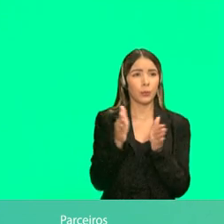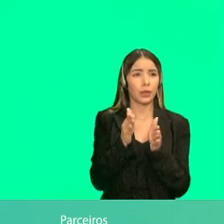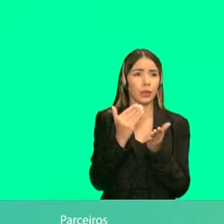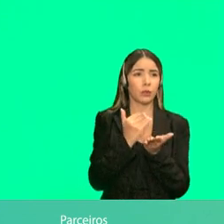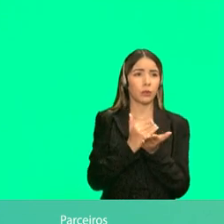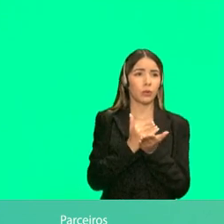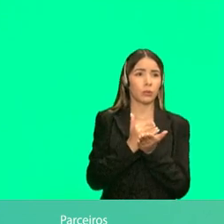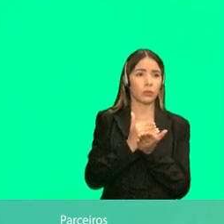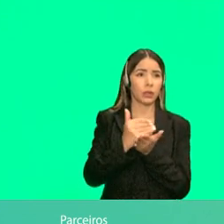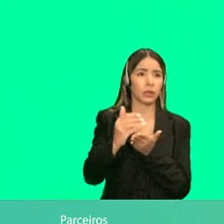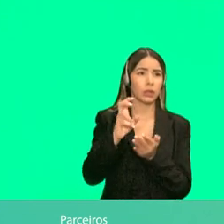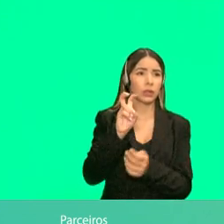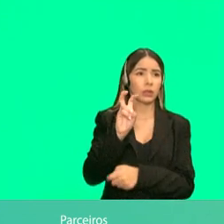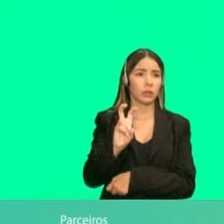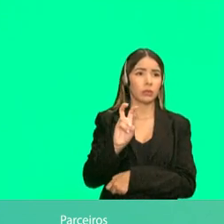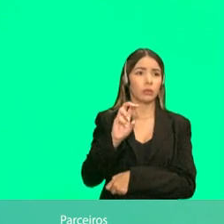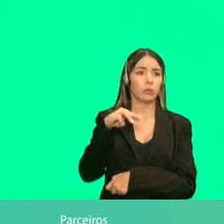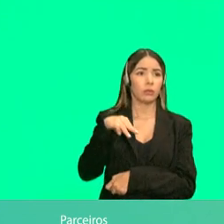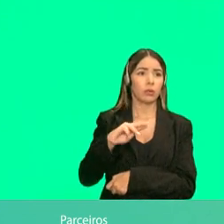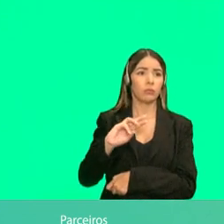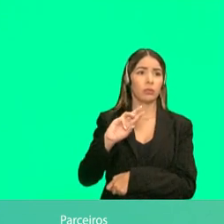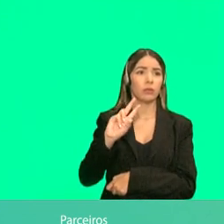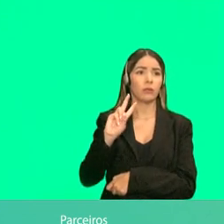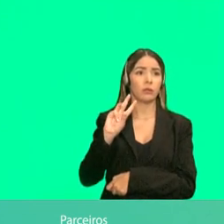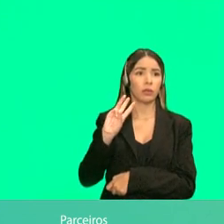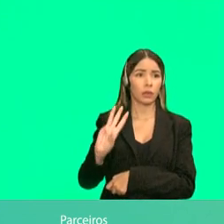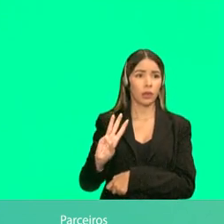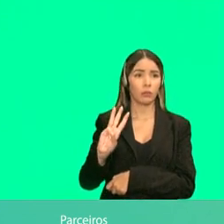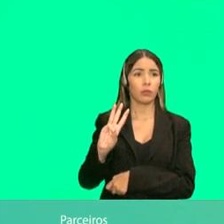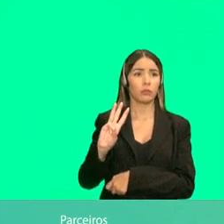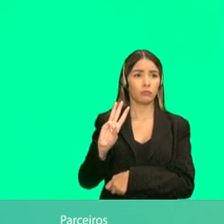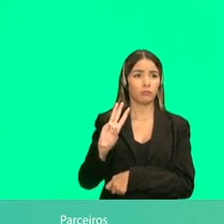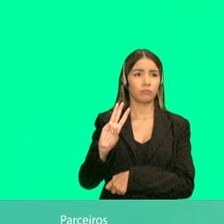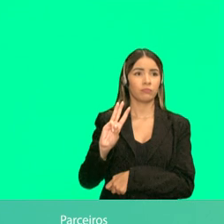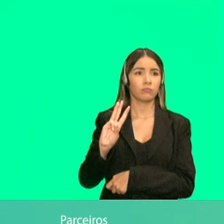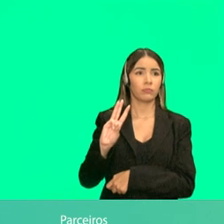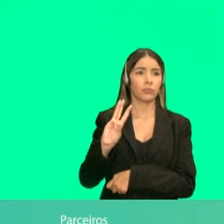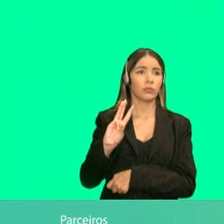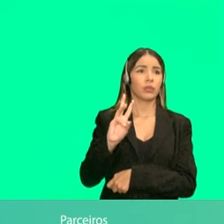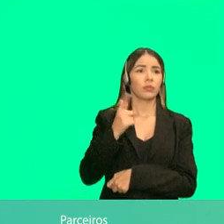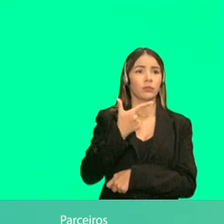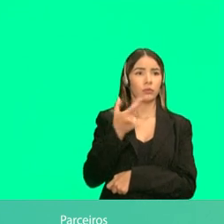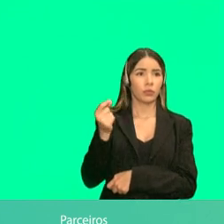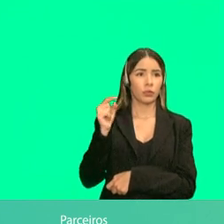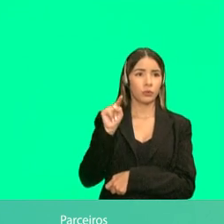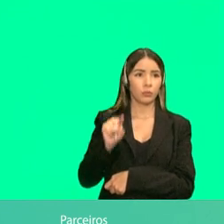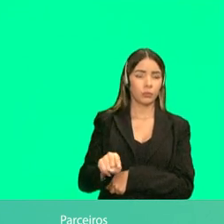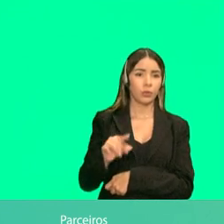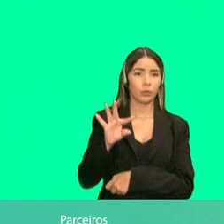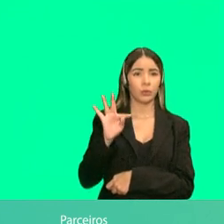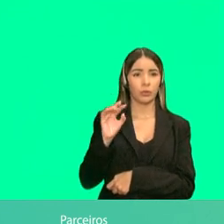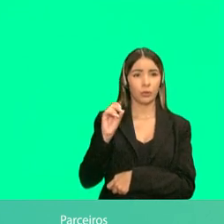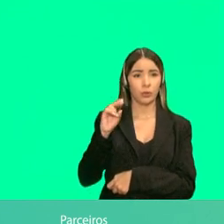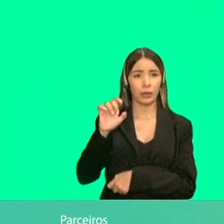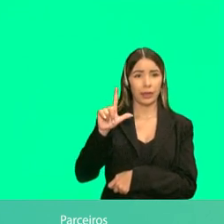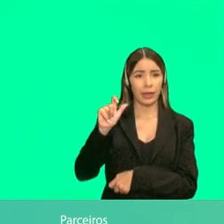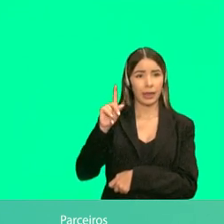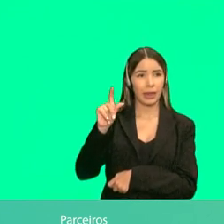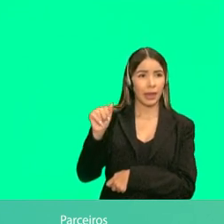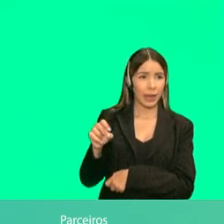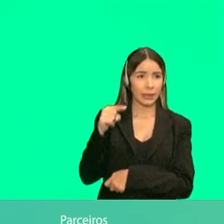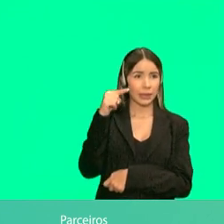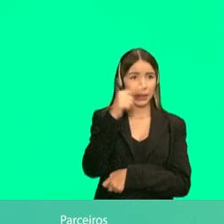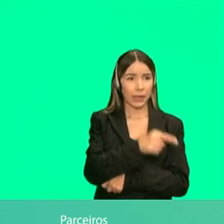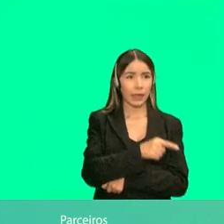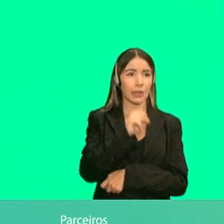these Porsgrunn plant. And we have a project that is total scale to electrify 100% the